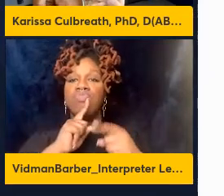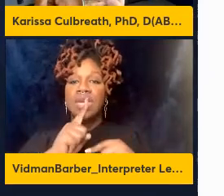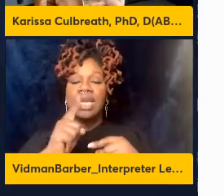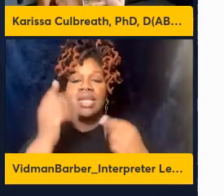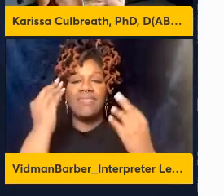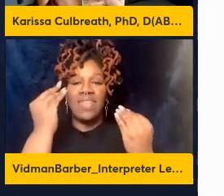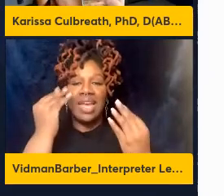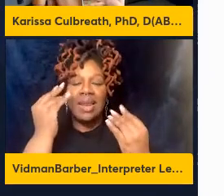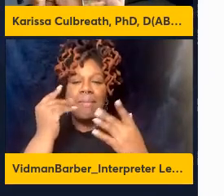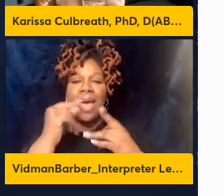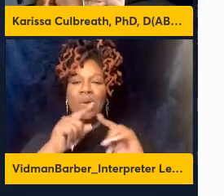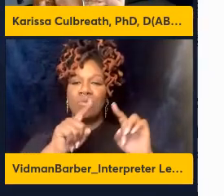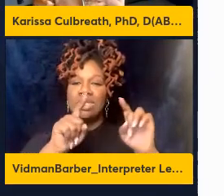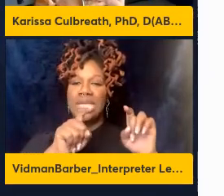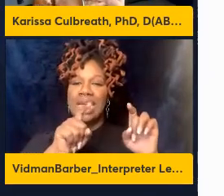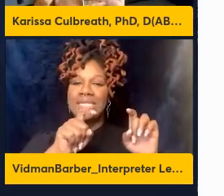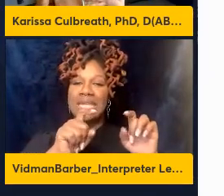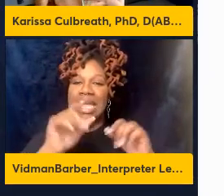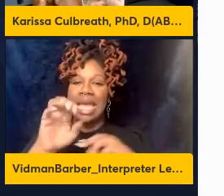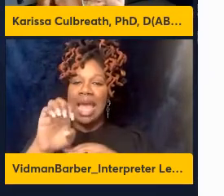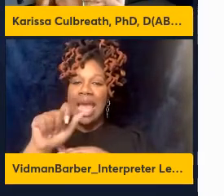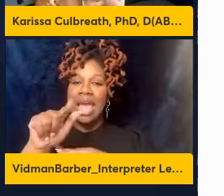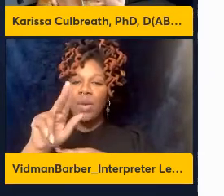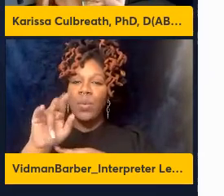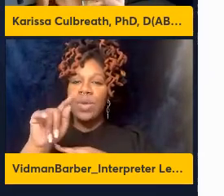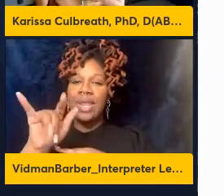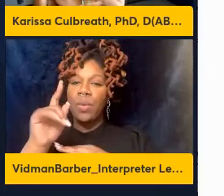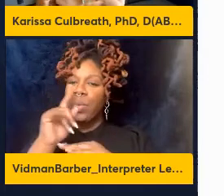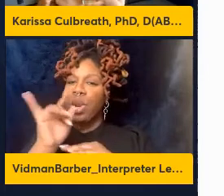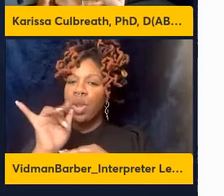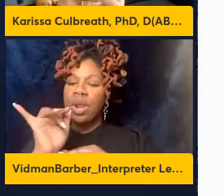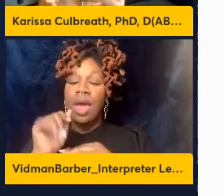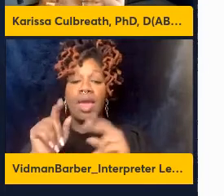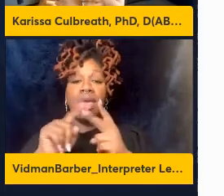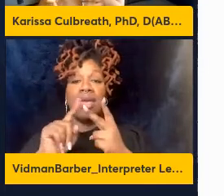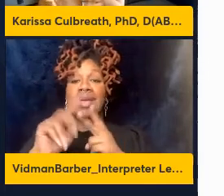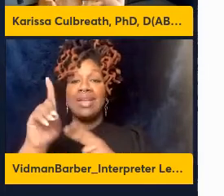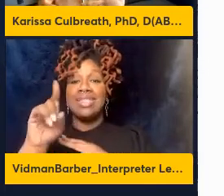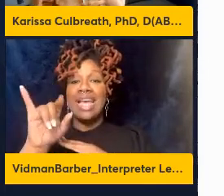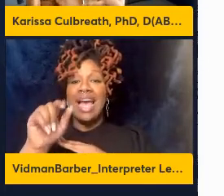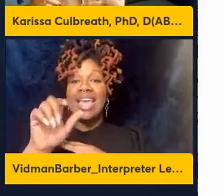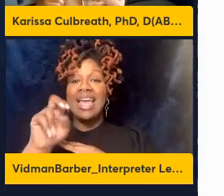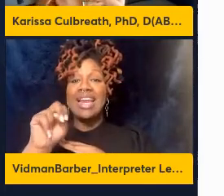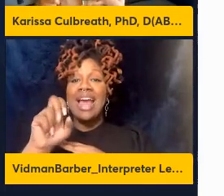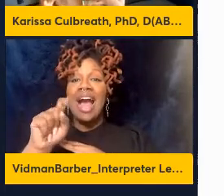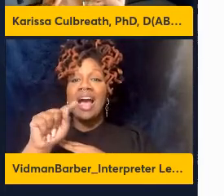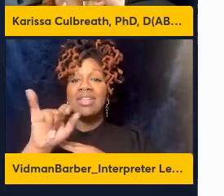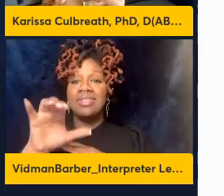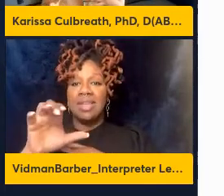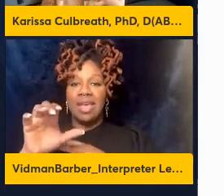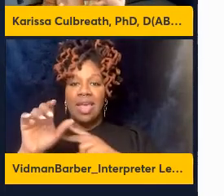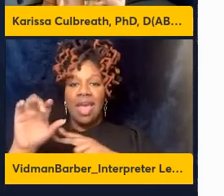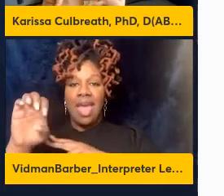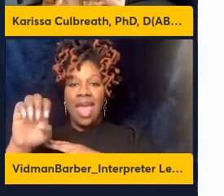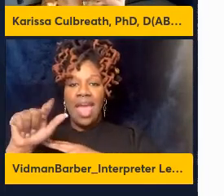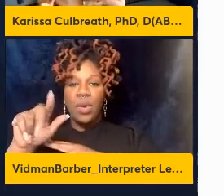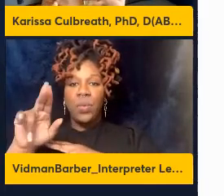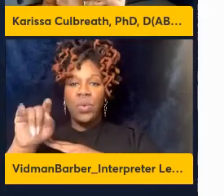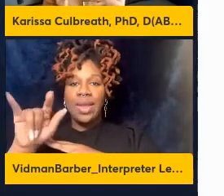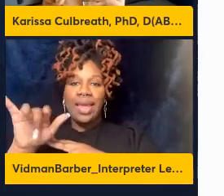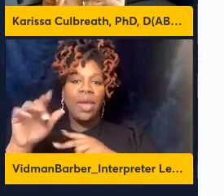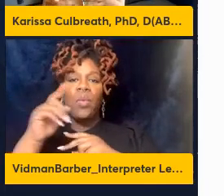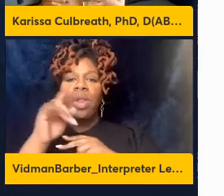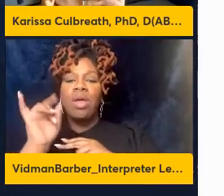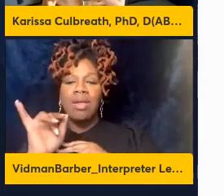does testing equity look like and what does diagnostic equity look like. And so for me, diagnostic equity